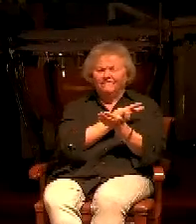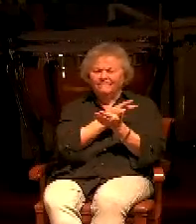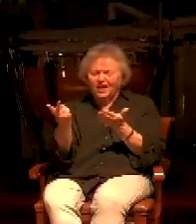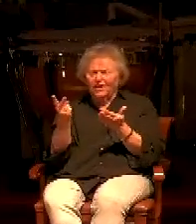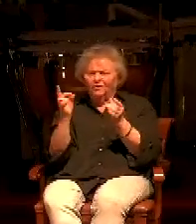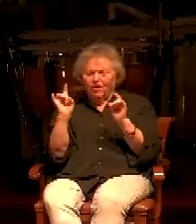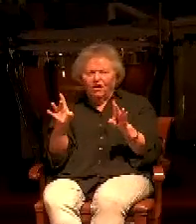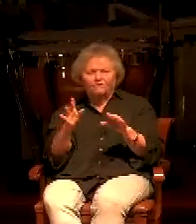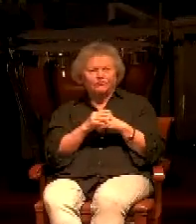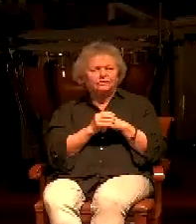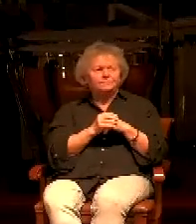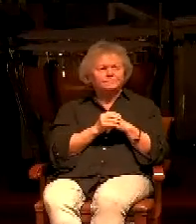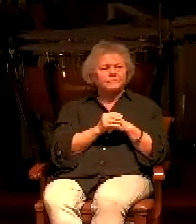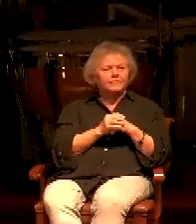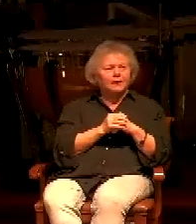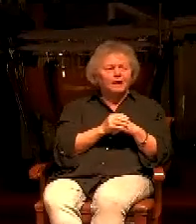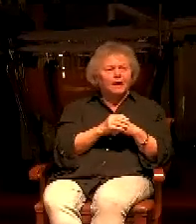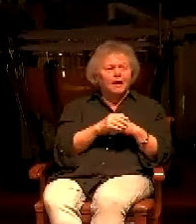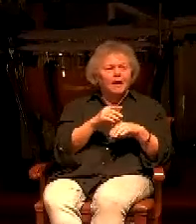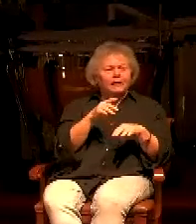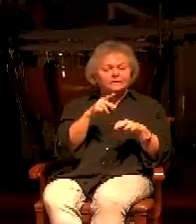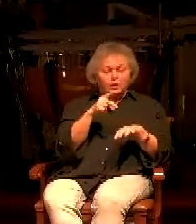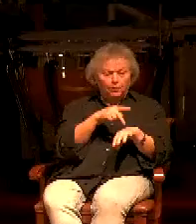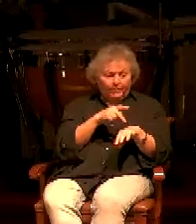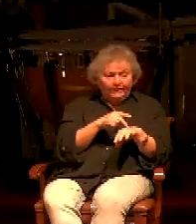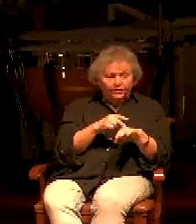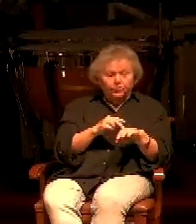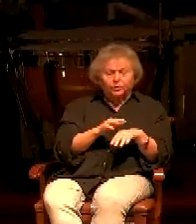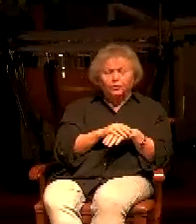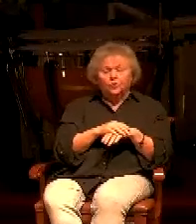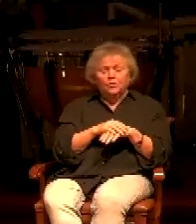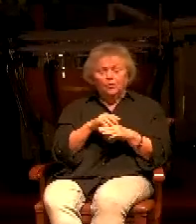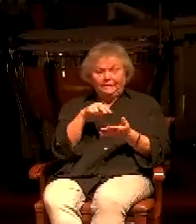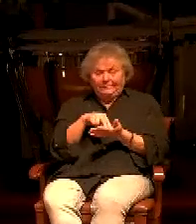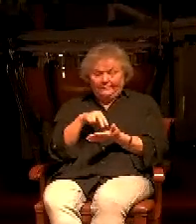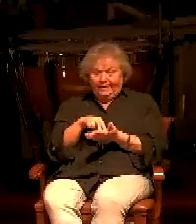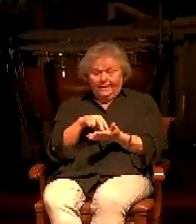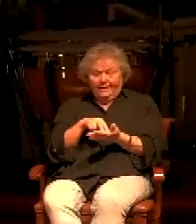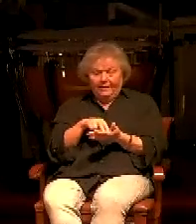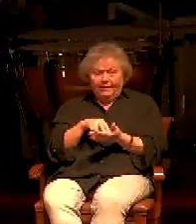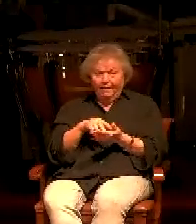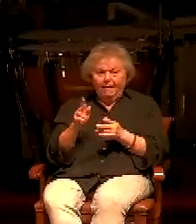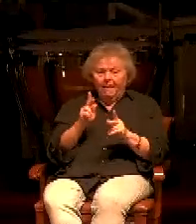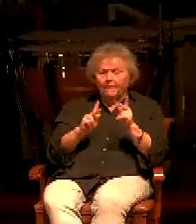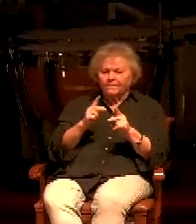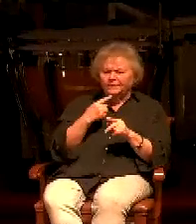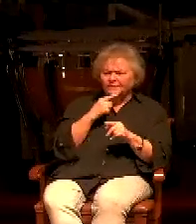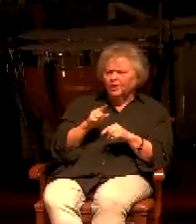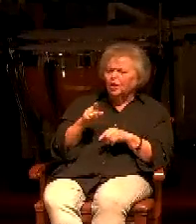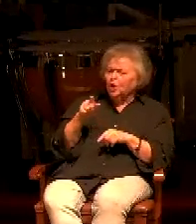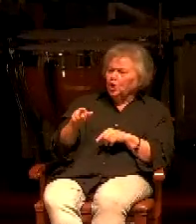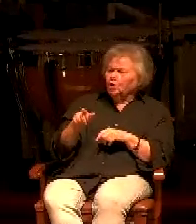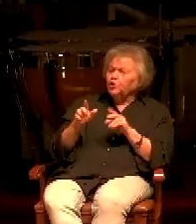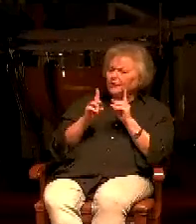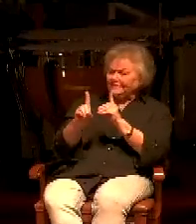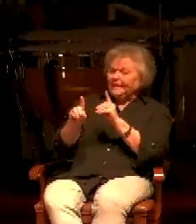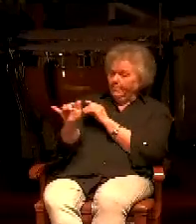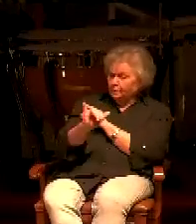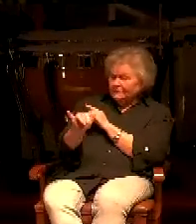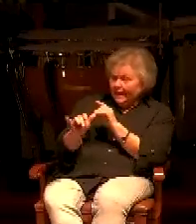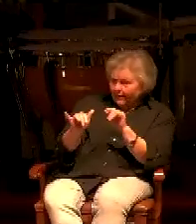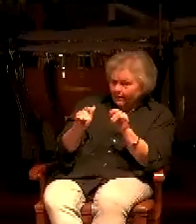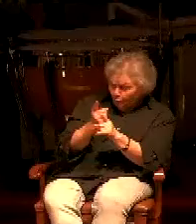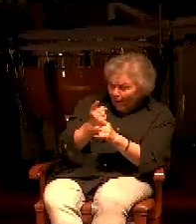Now Simon Peter was standing and warming himself. So they said to him, "You also are not one of the disciples, are you?" He denied it and said, "I